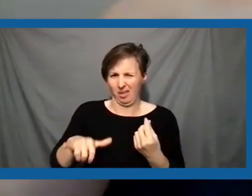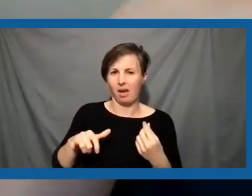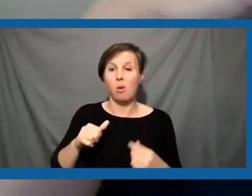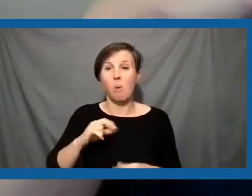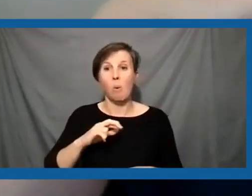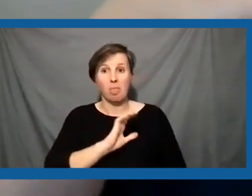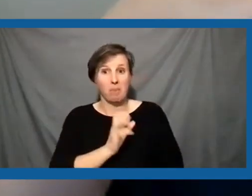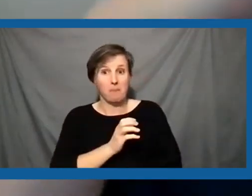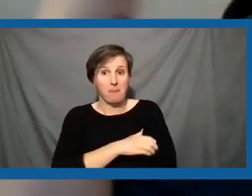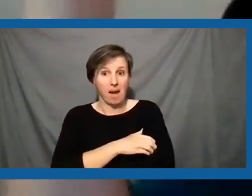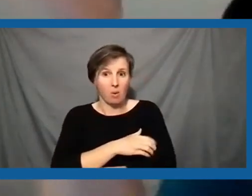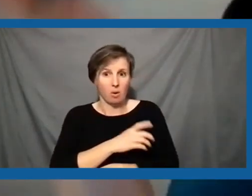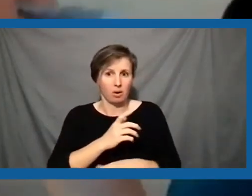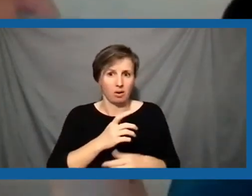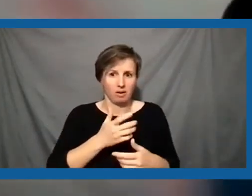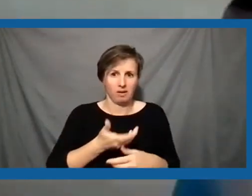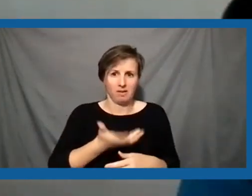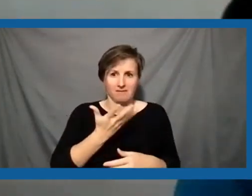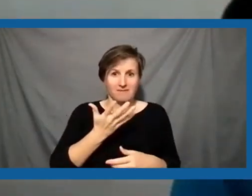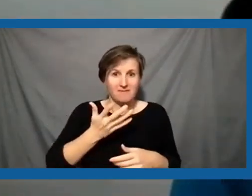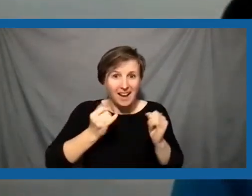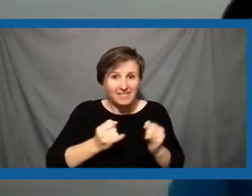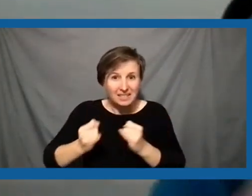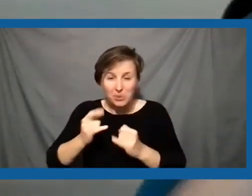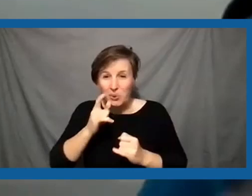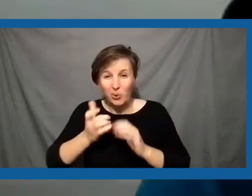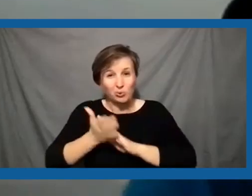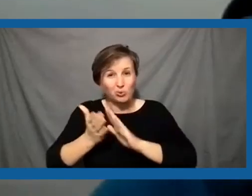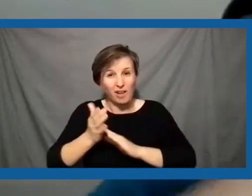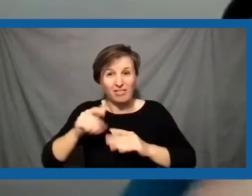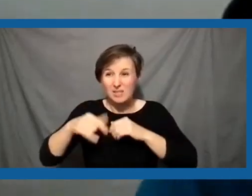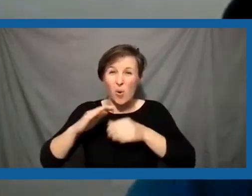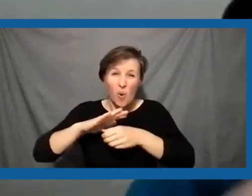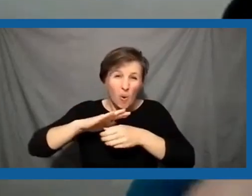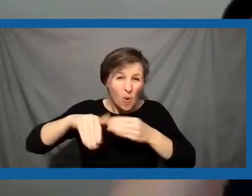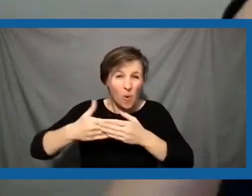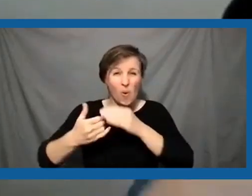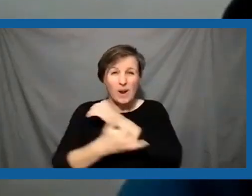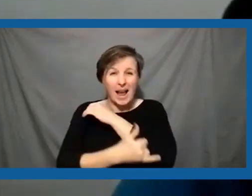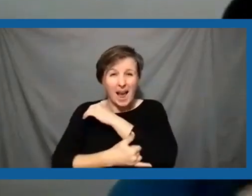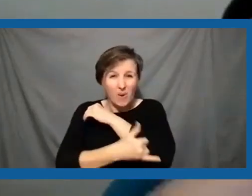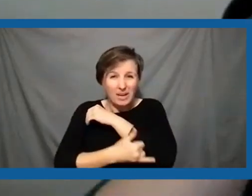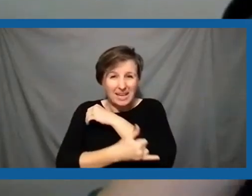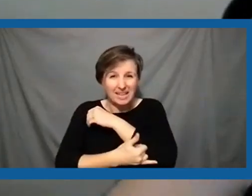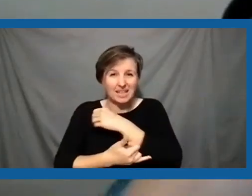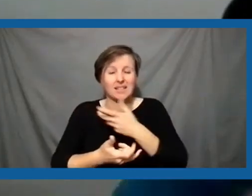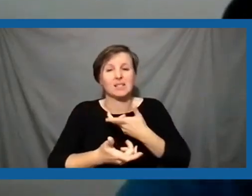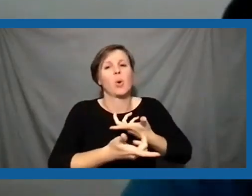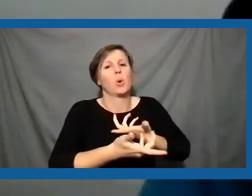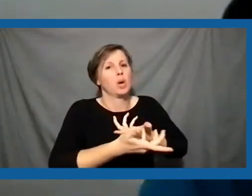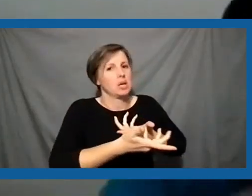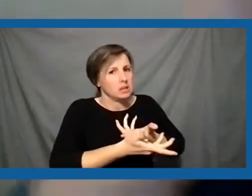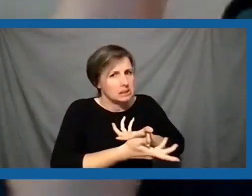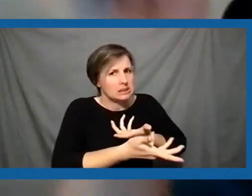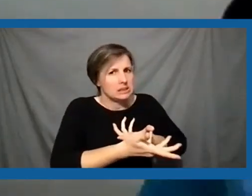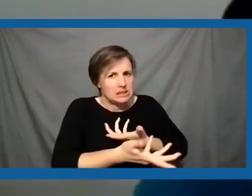they wield, 5 individuals running this whole county. And in talking and having those conversations, I just wish there was a